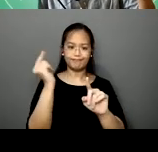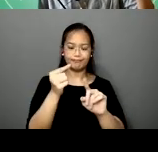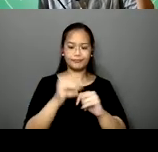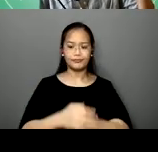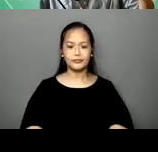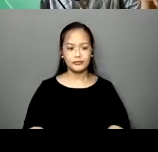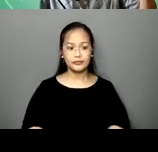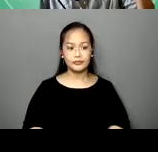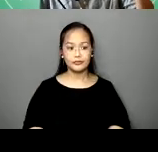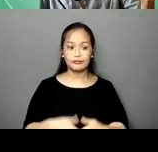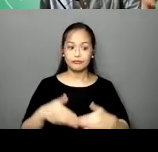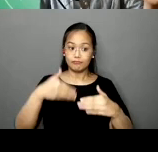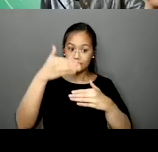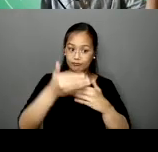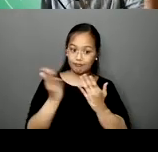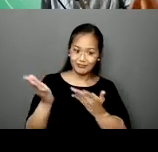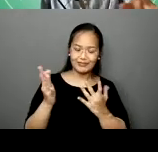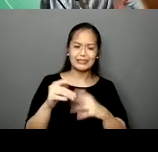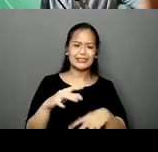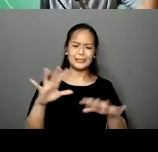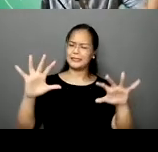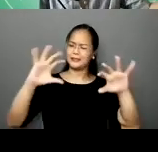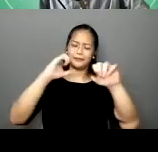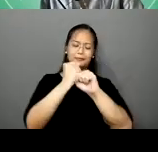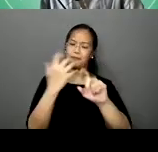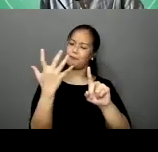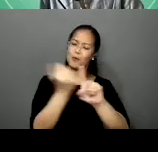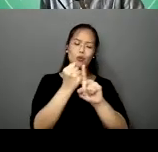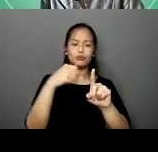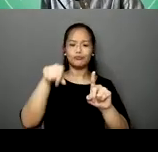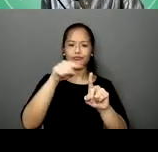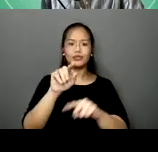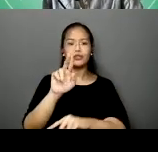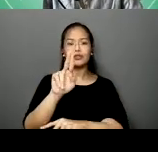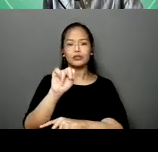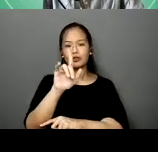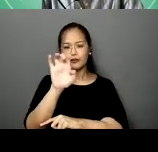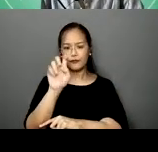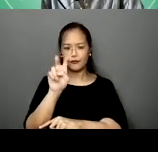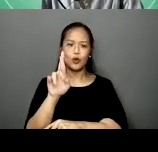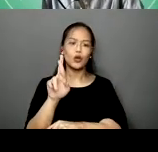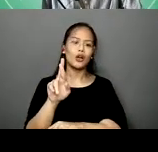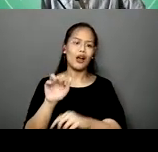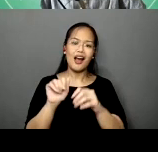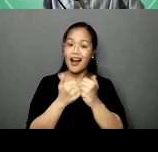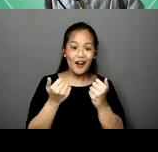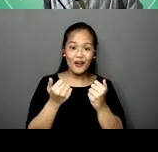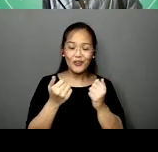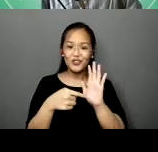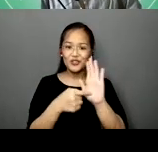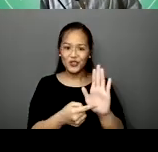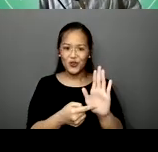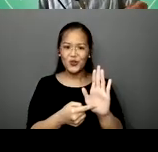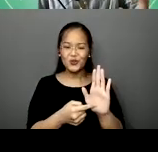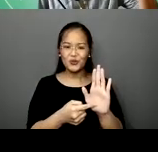this is an example in a single page of kind of how Unilever has chosen to present themselves. And